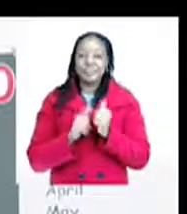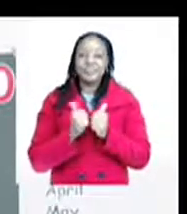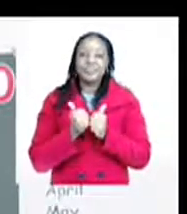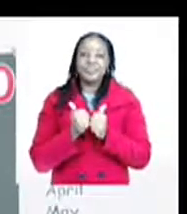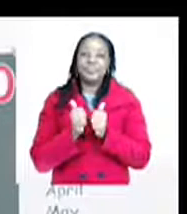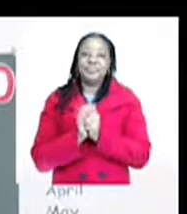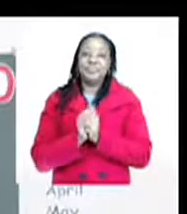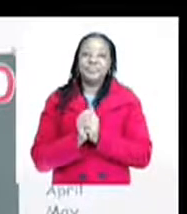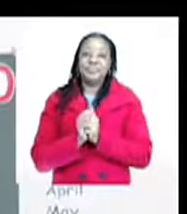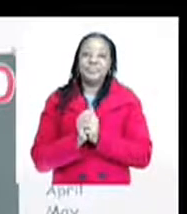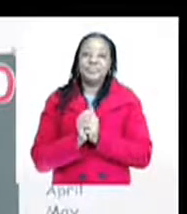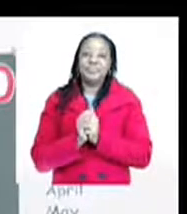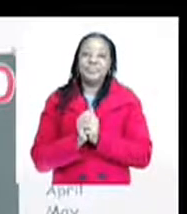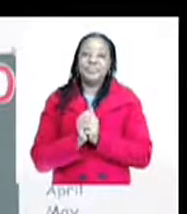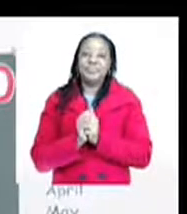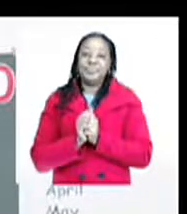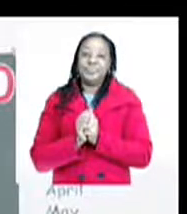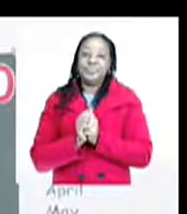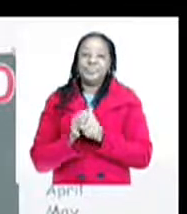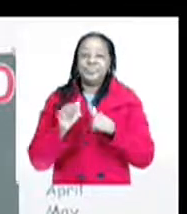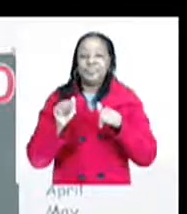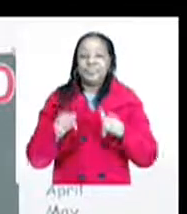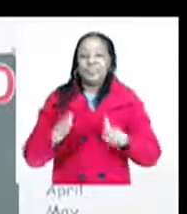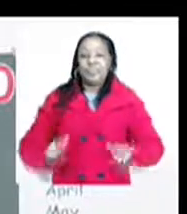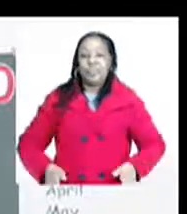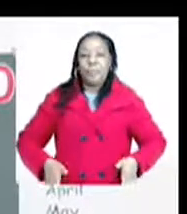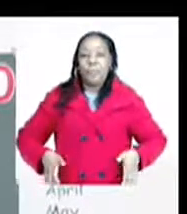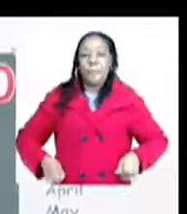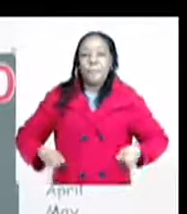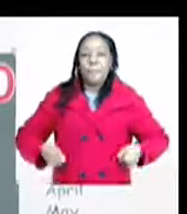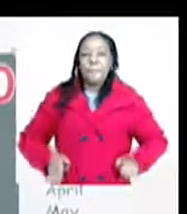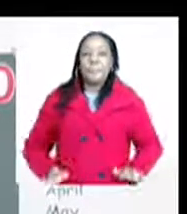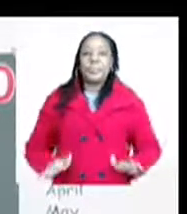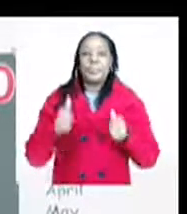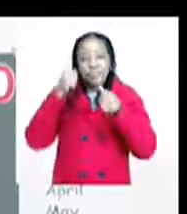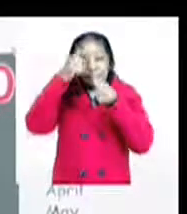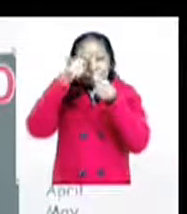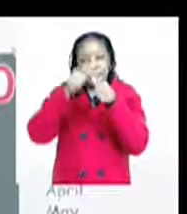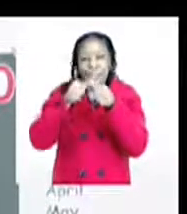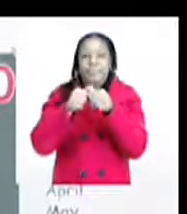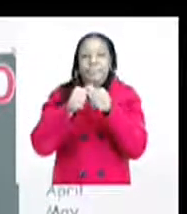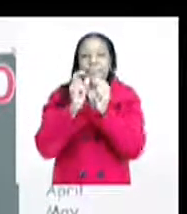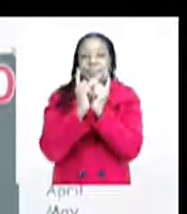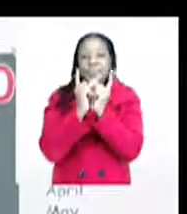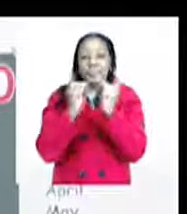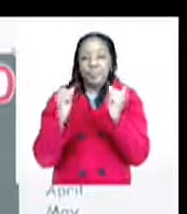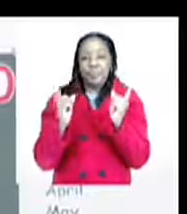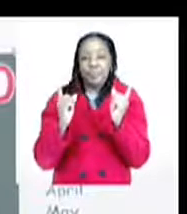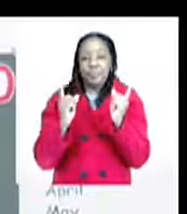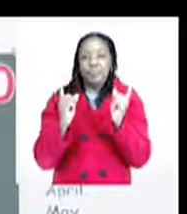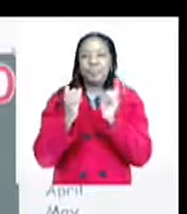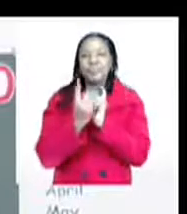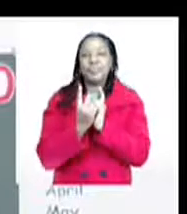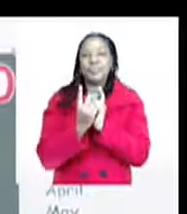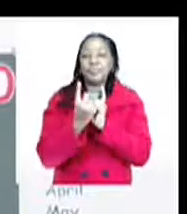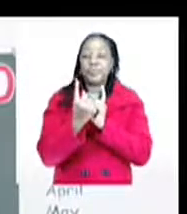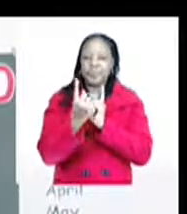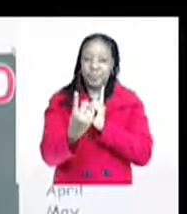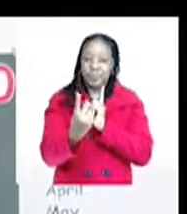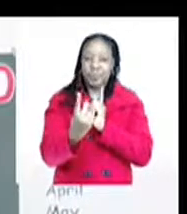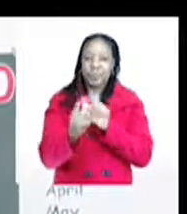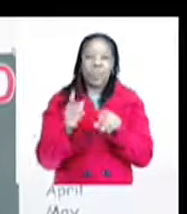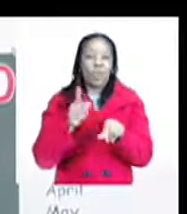sanitized. Now, boys and girls, you need to remember to keep your social distance at all